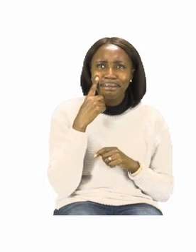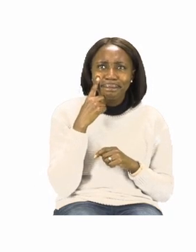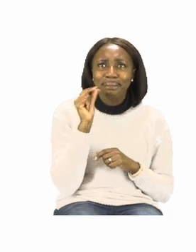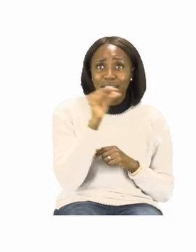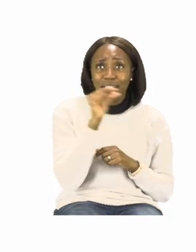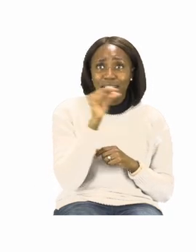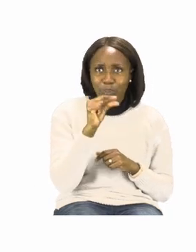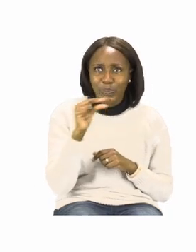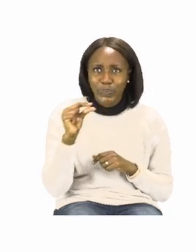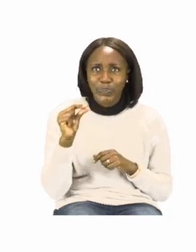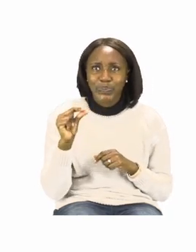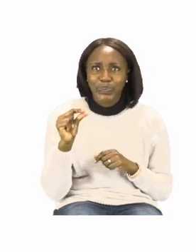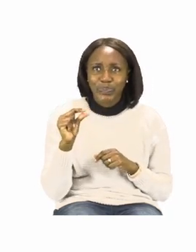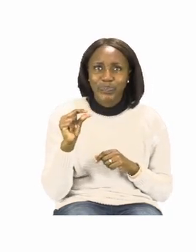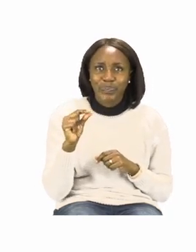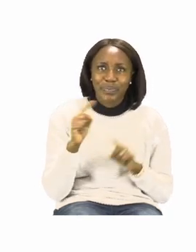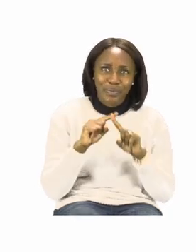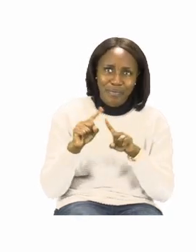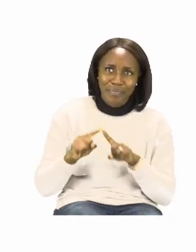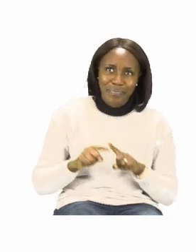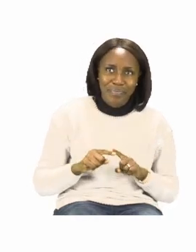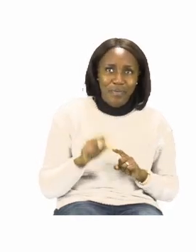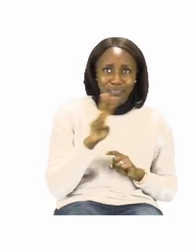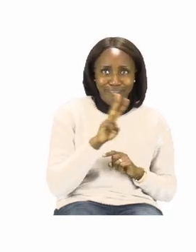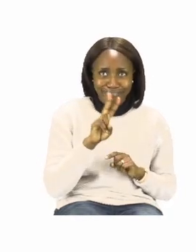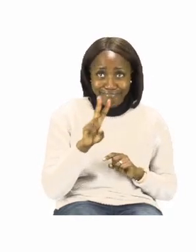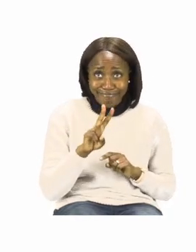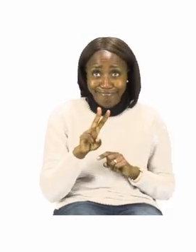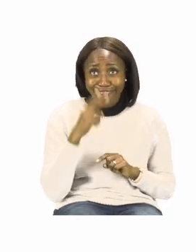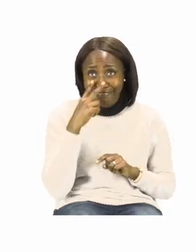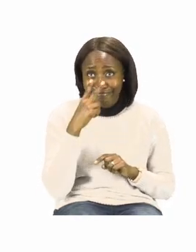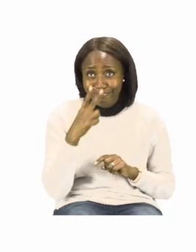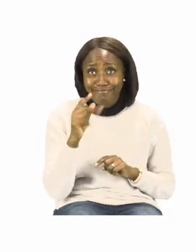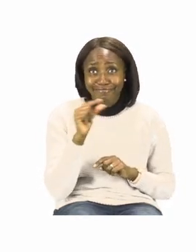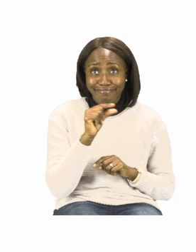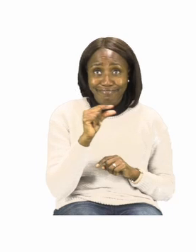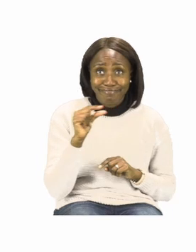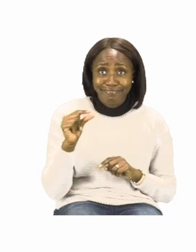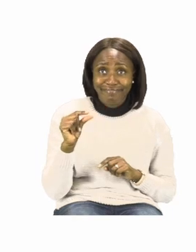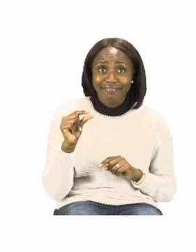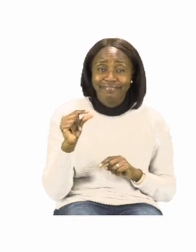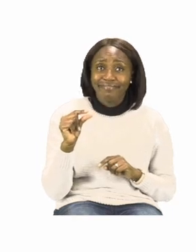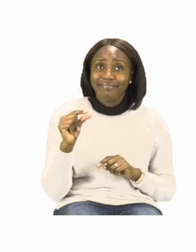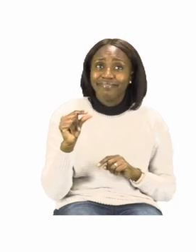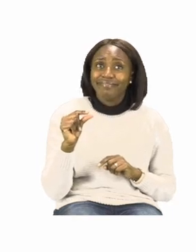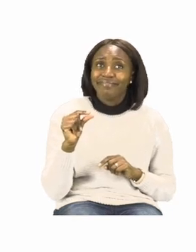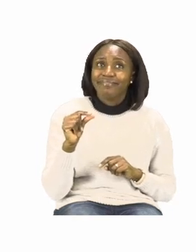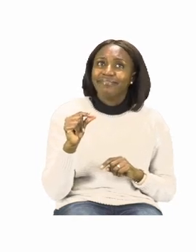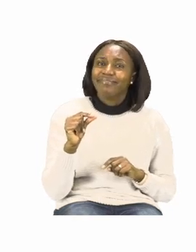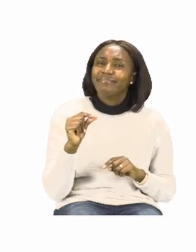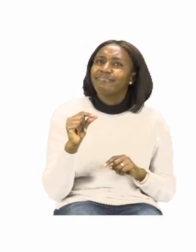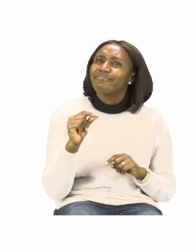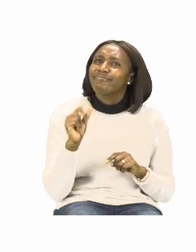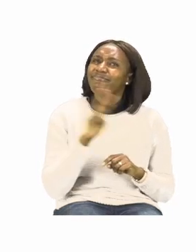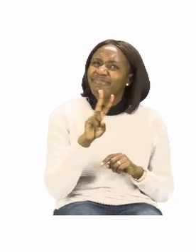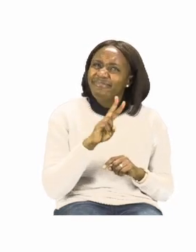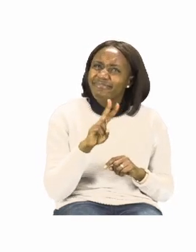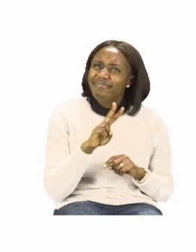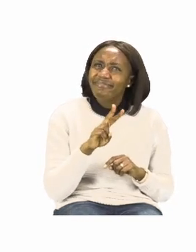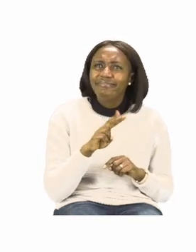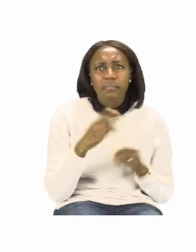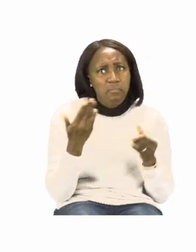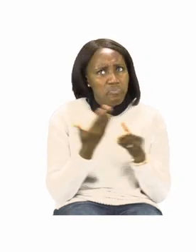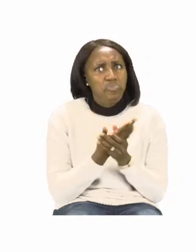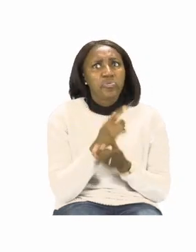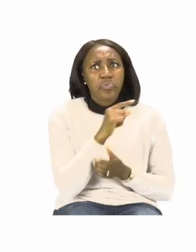words and our sight words. Remember, vocabulary words might be new words you've never heard before